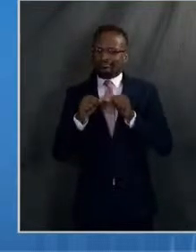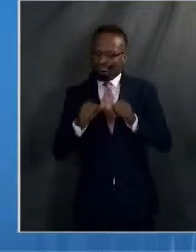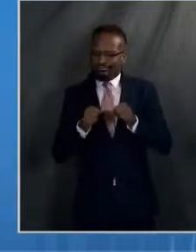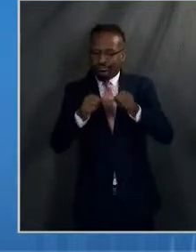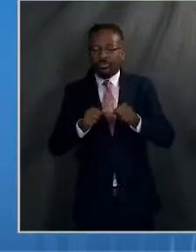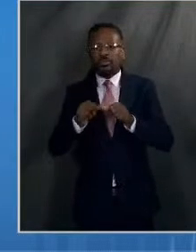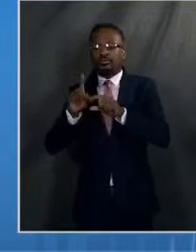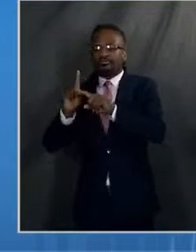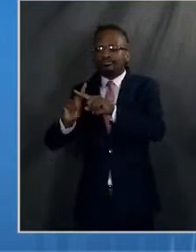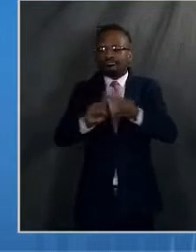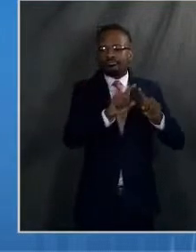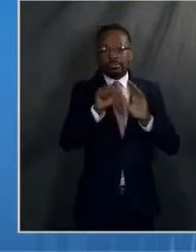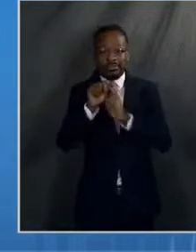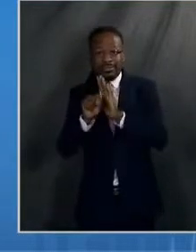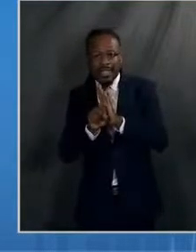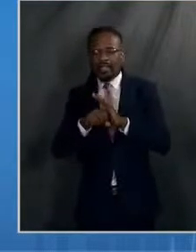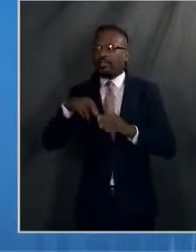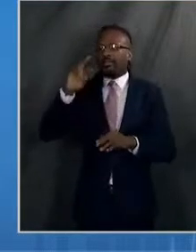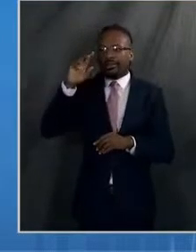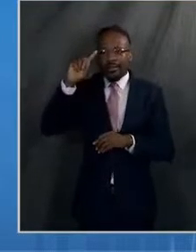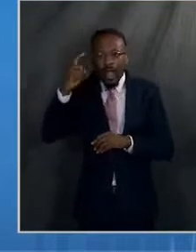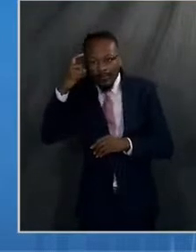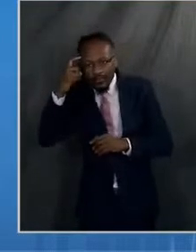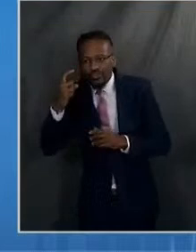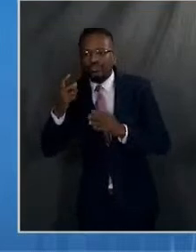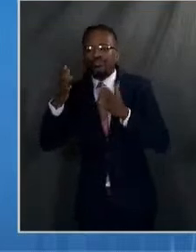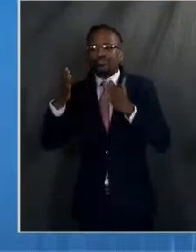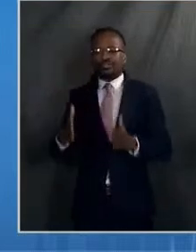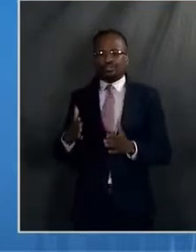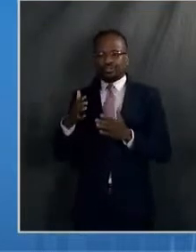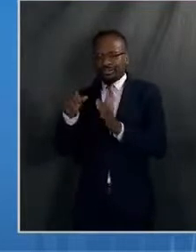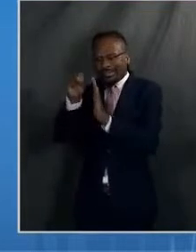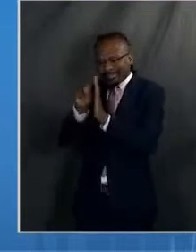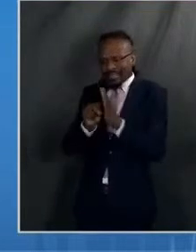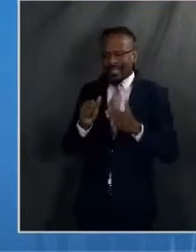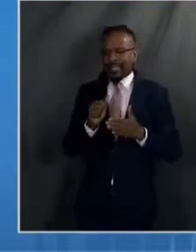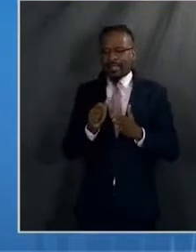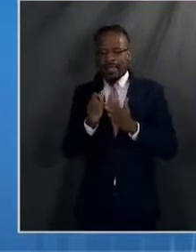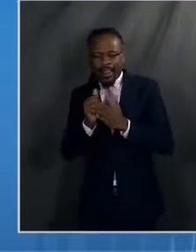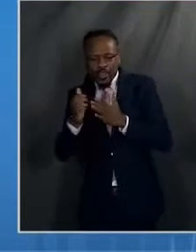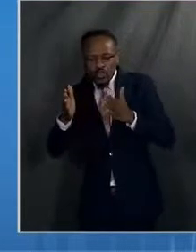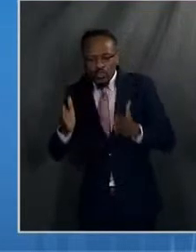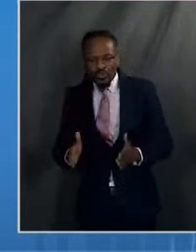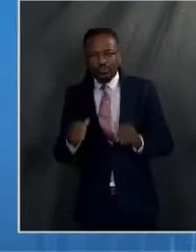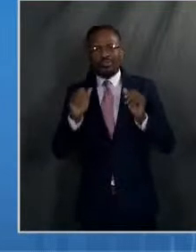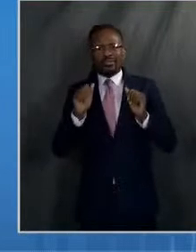and local leaders have the ability to plan and maximize the number of needles in arms.